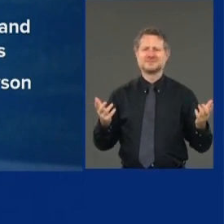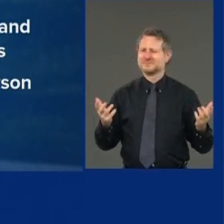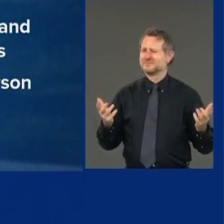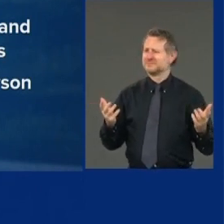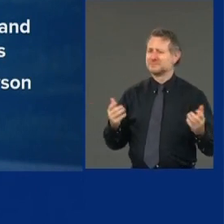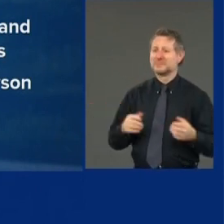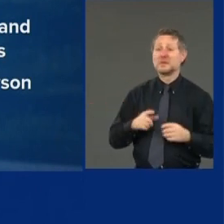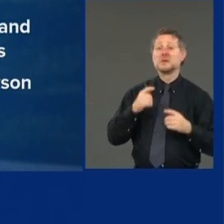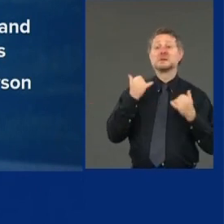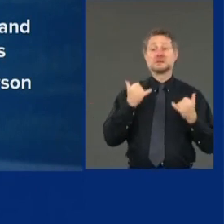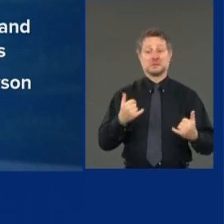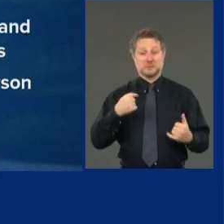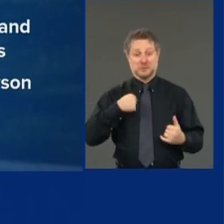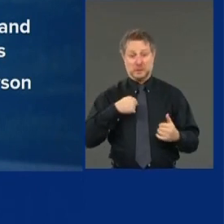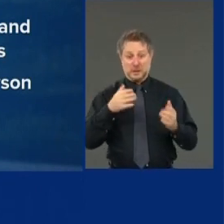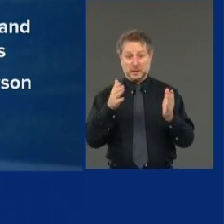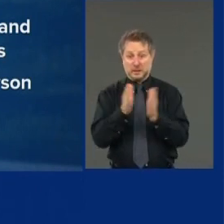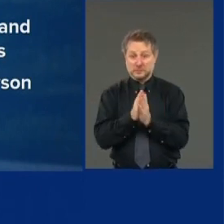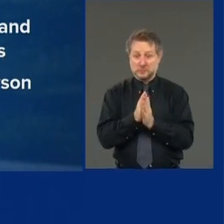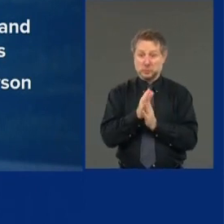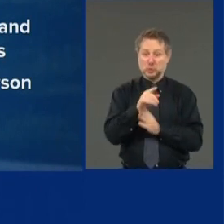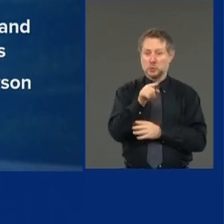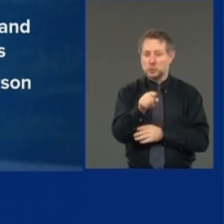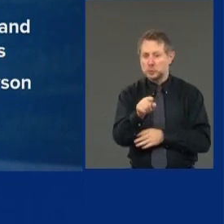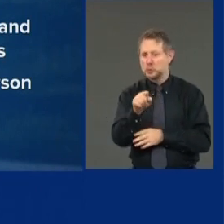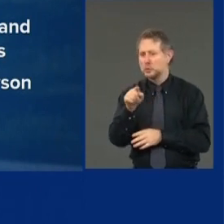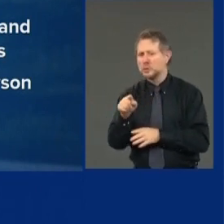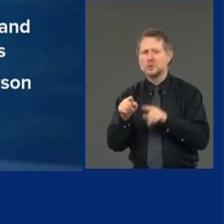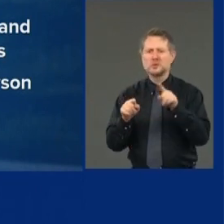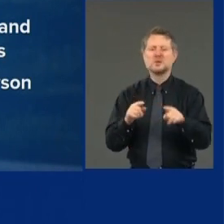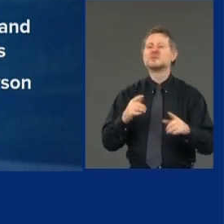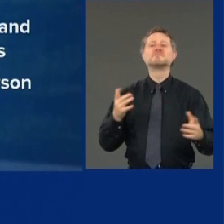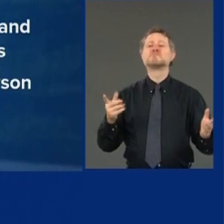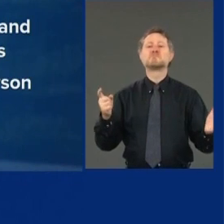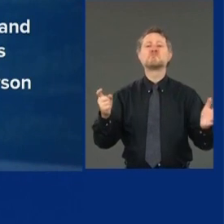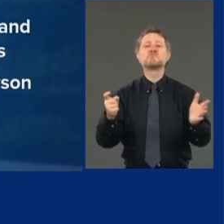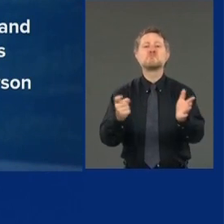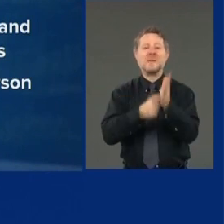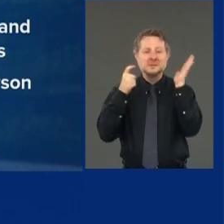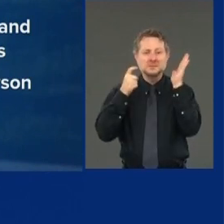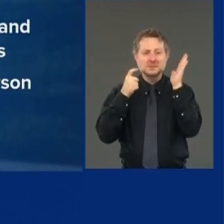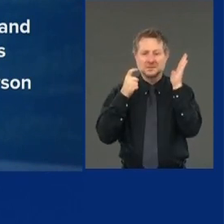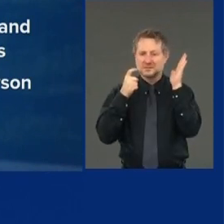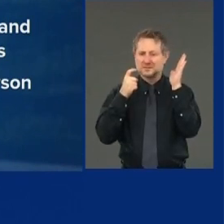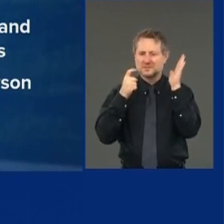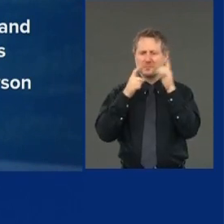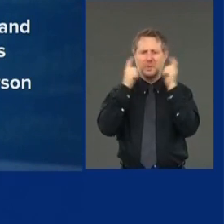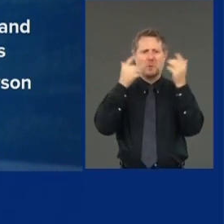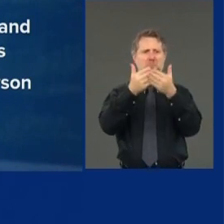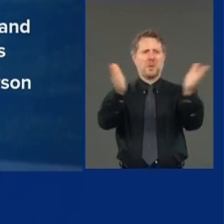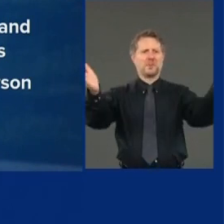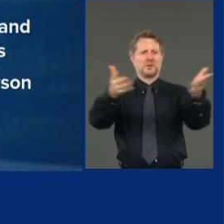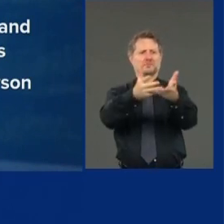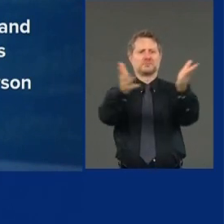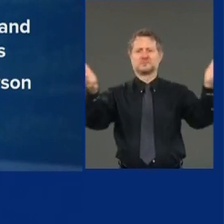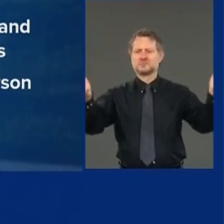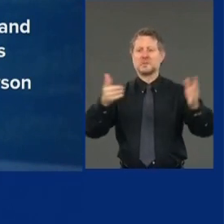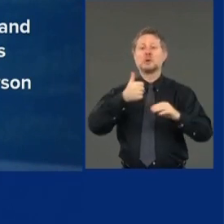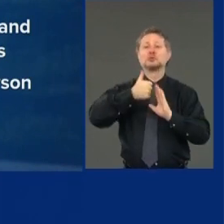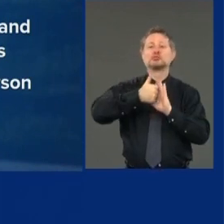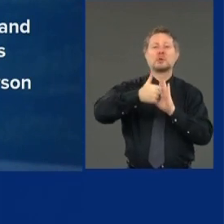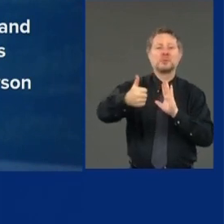the mask is mandatory in public settings, public transportation, if you're in